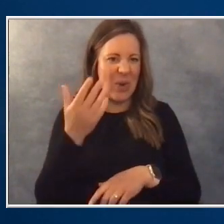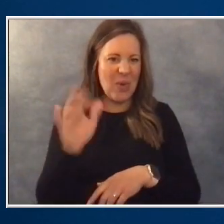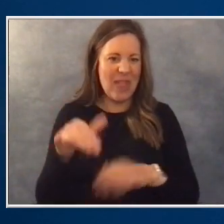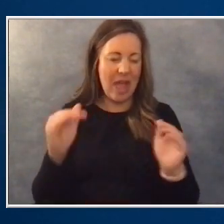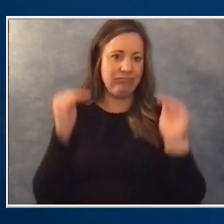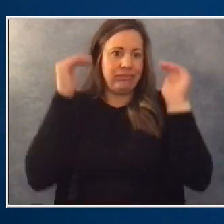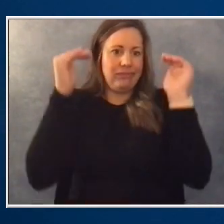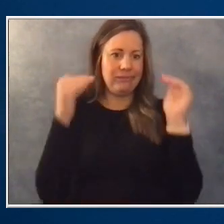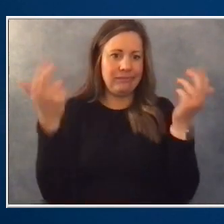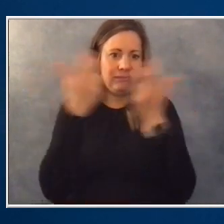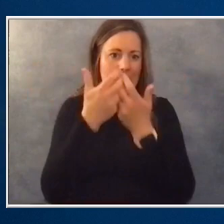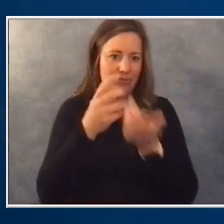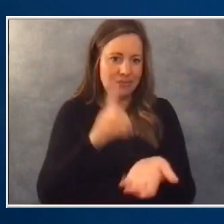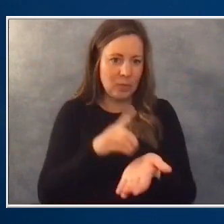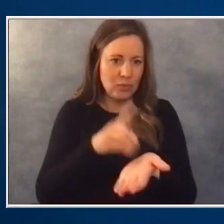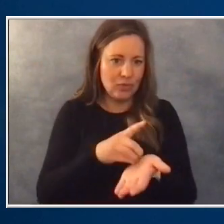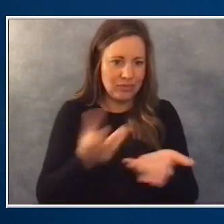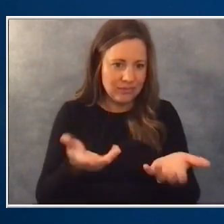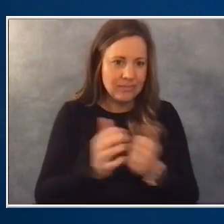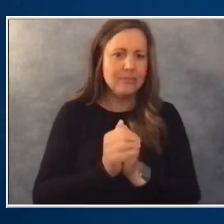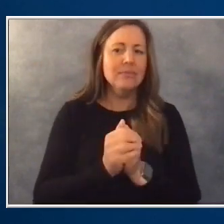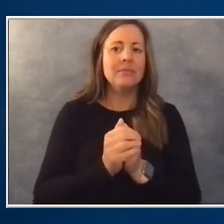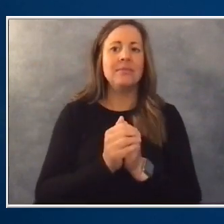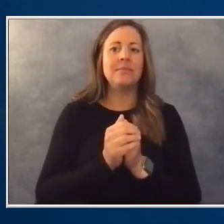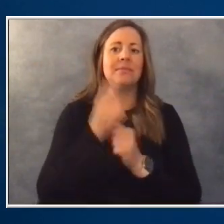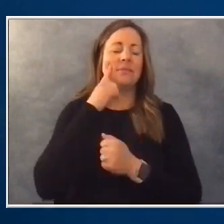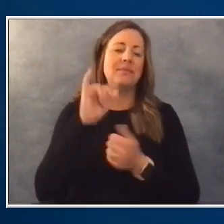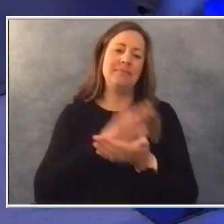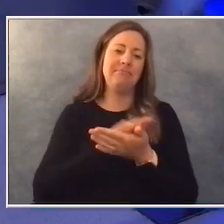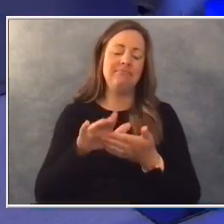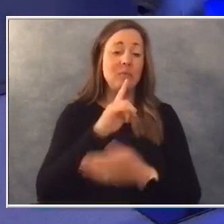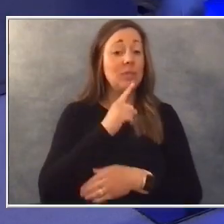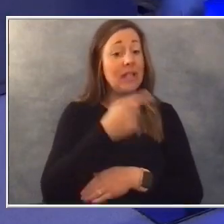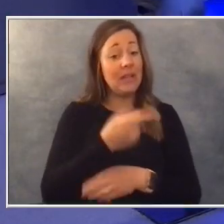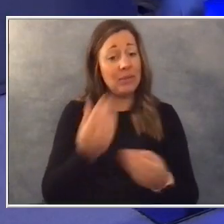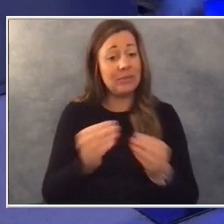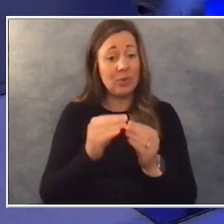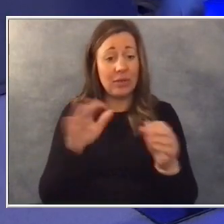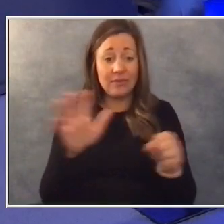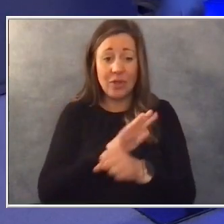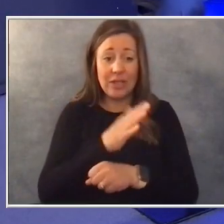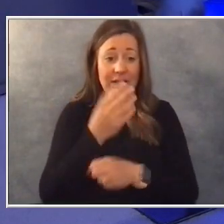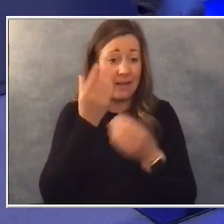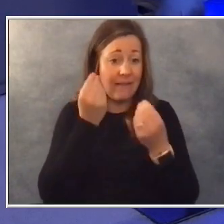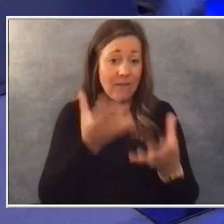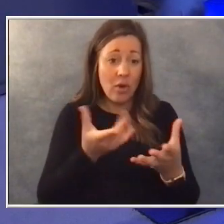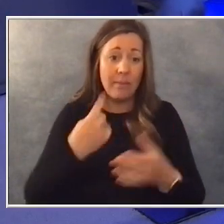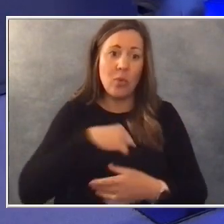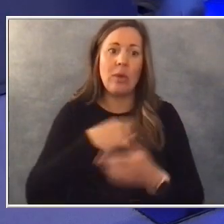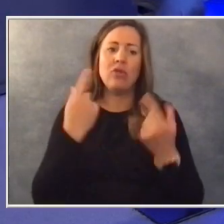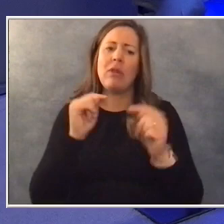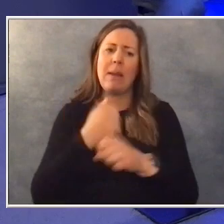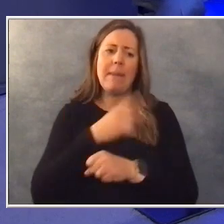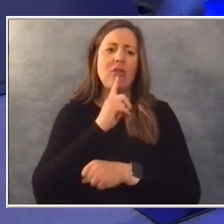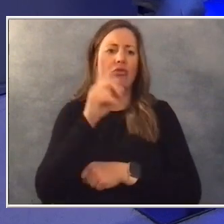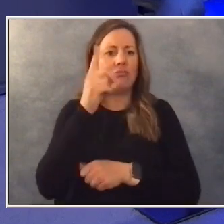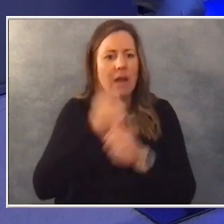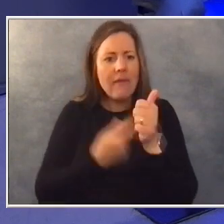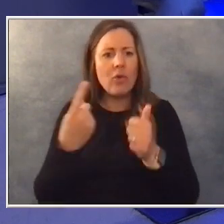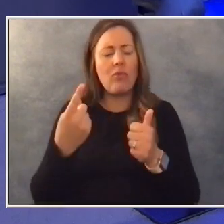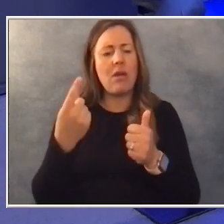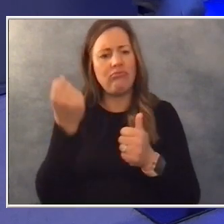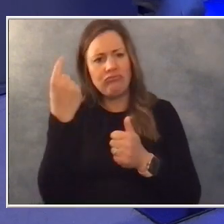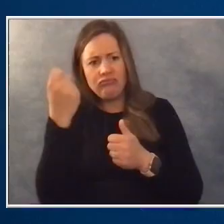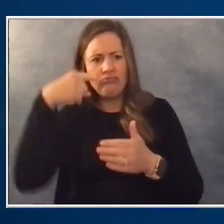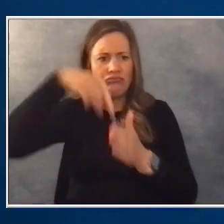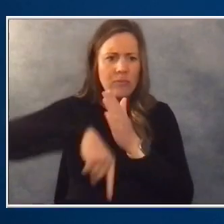I think that's nice. And I think he's more fully informed. I mean, we try to fully inform everyone, but it's hard to really